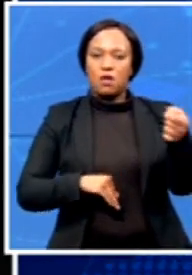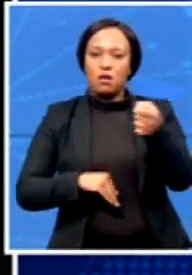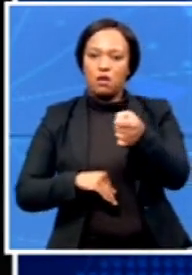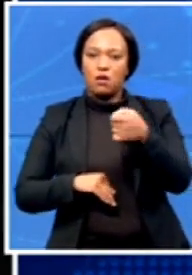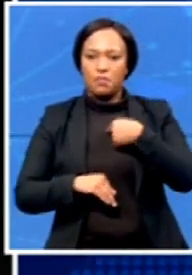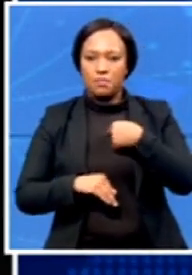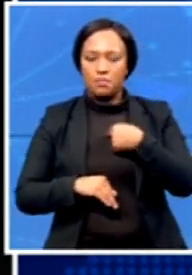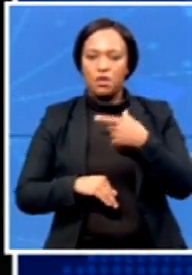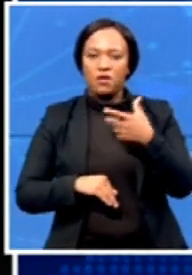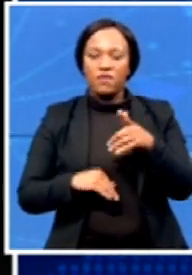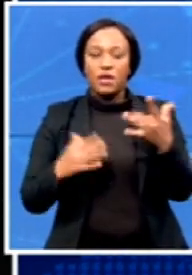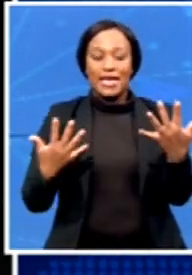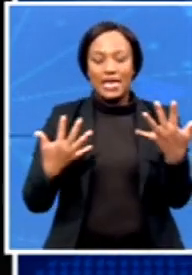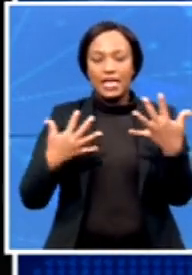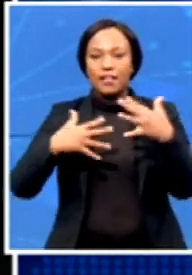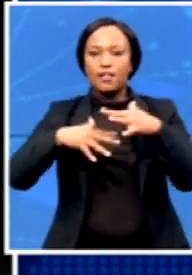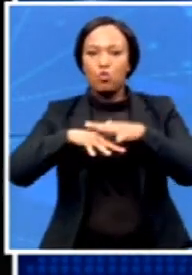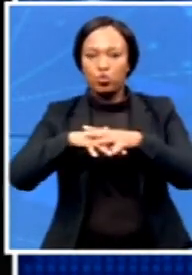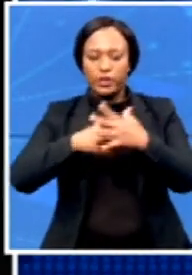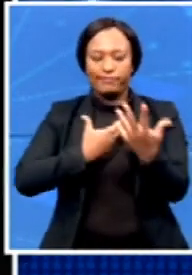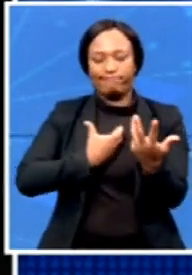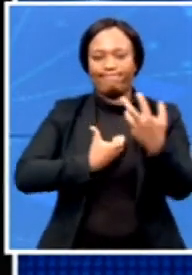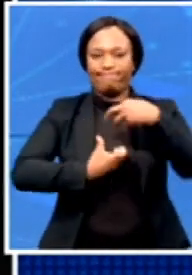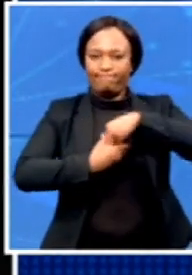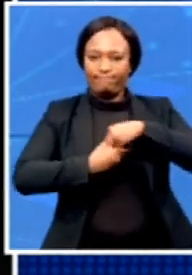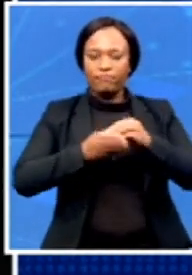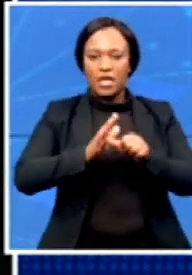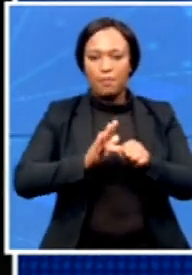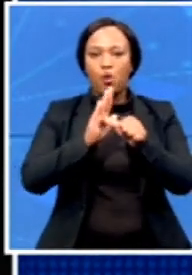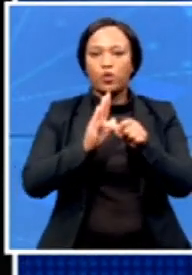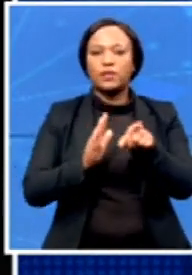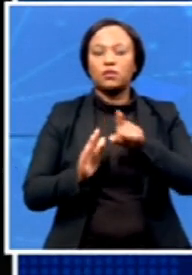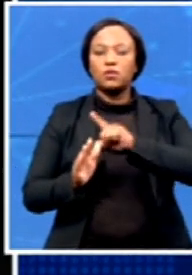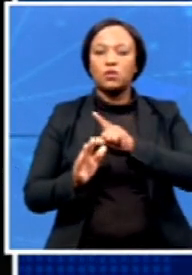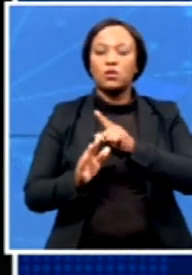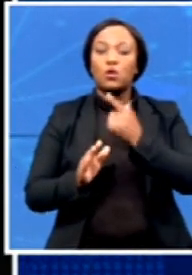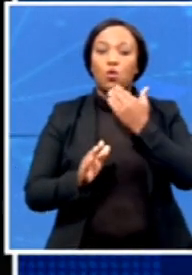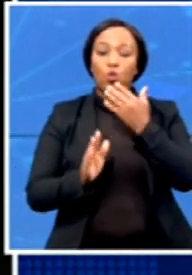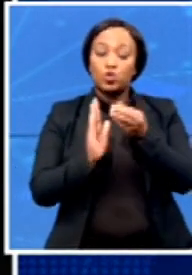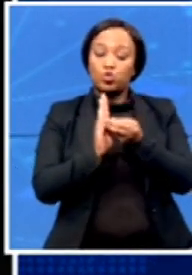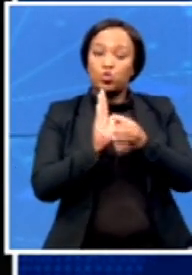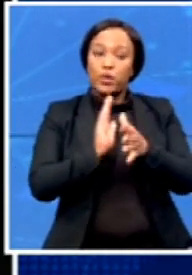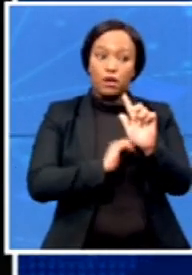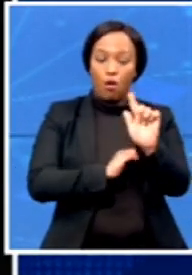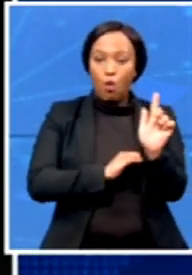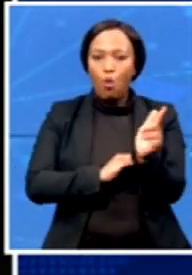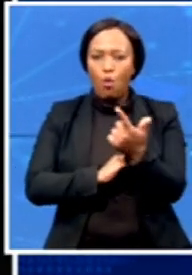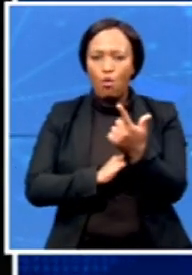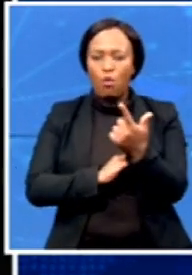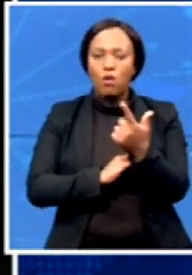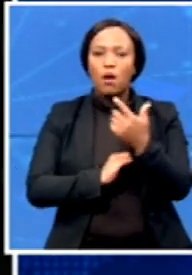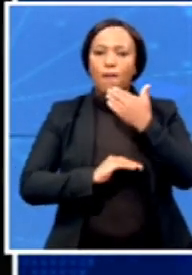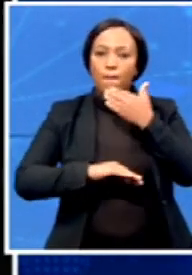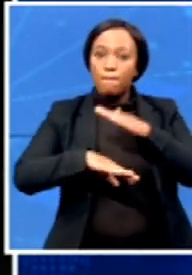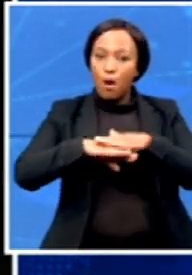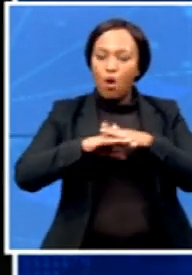We must make sure that all students, including those coming from poor communities, are able to access these